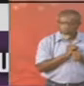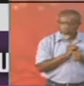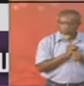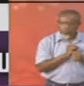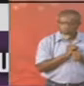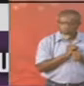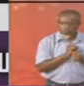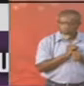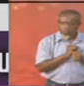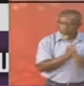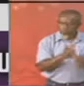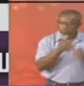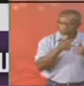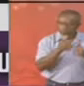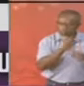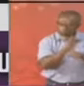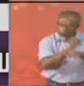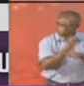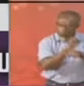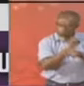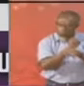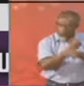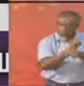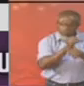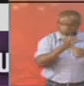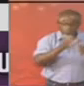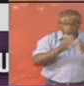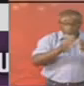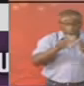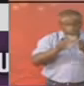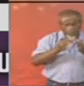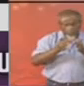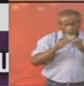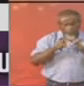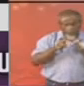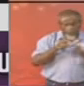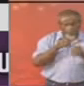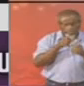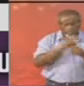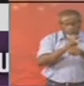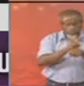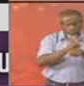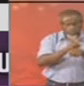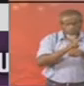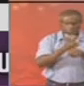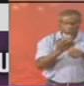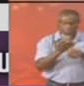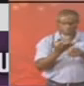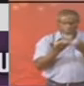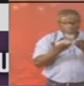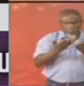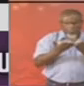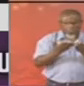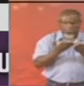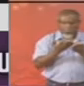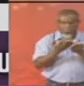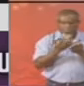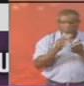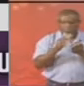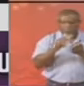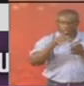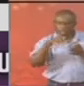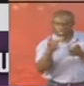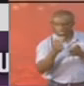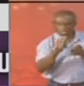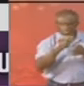seen trying to help reduce the spread of the virus around the country and around the world. There was a